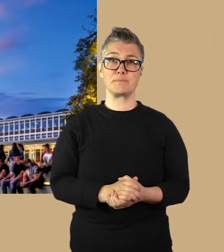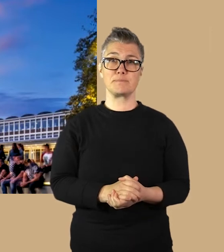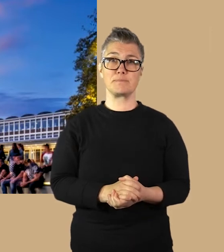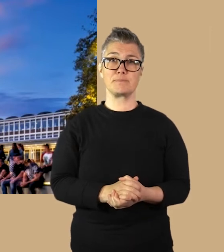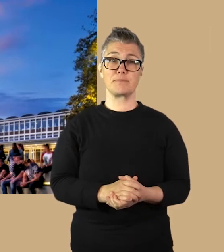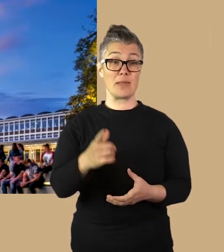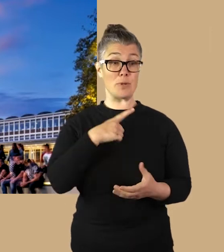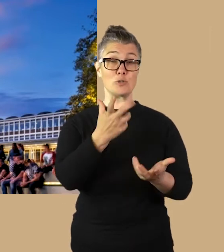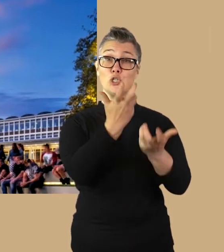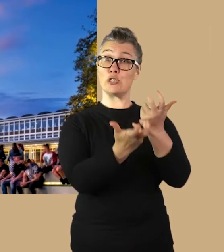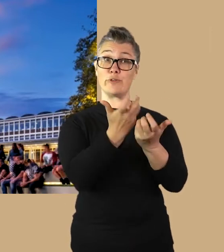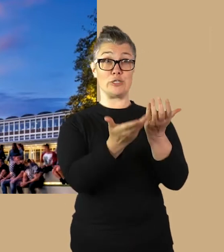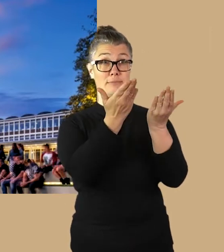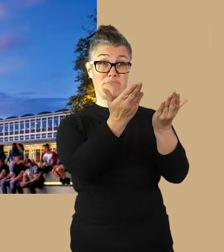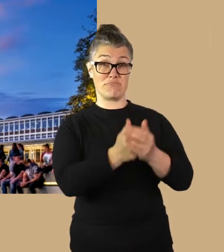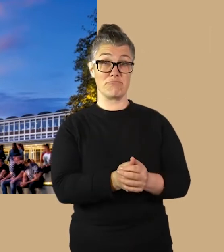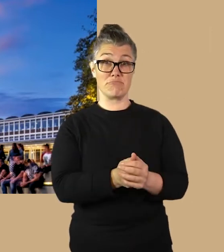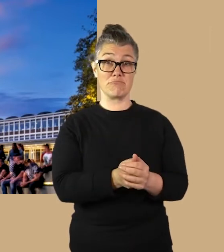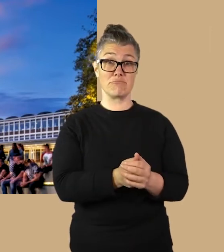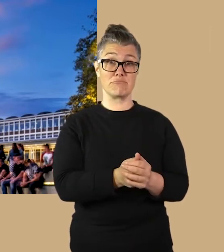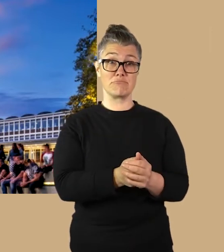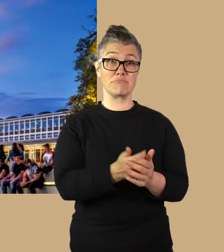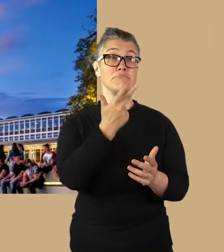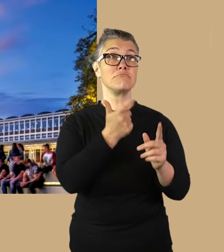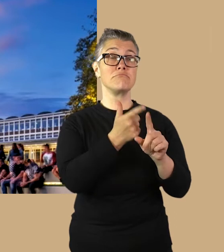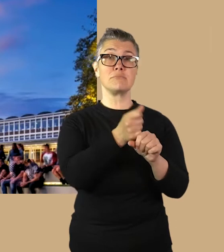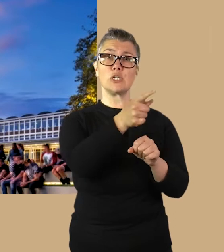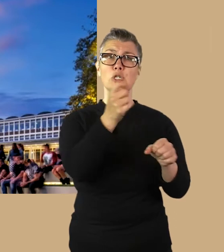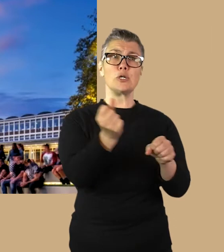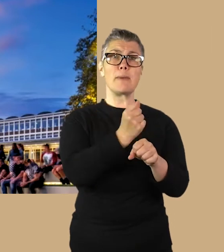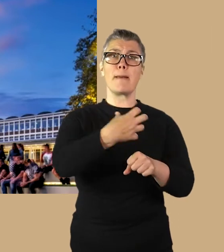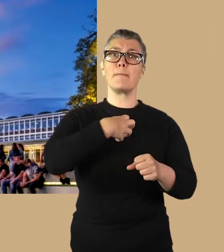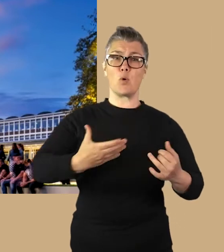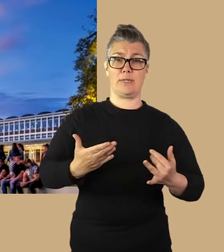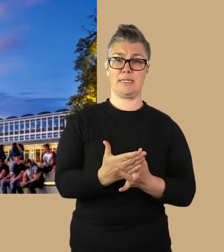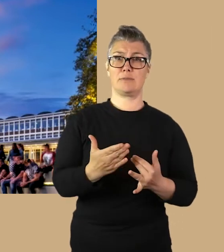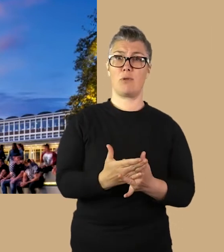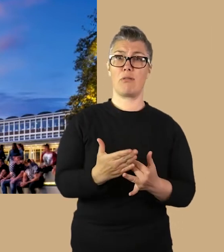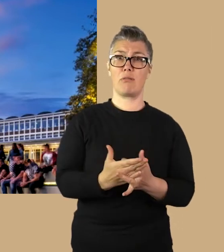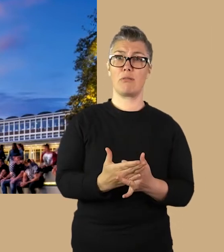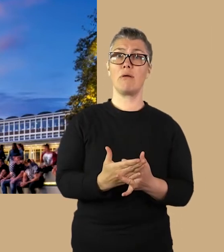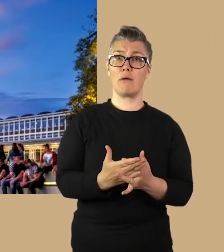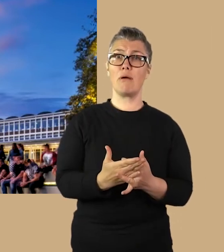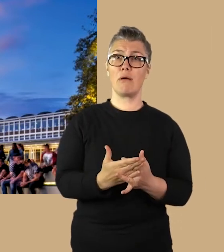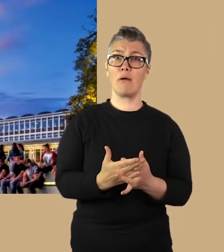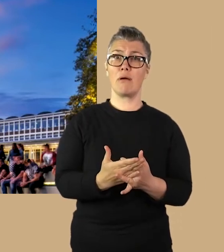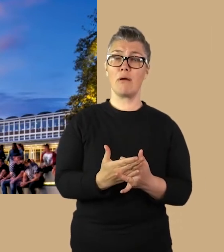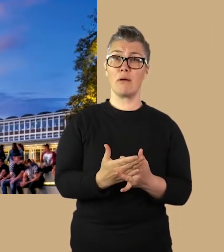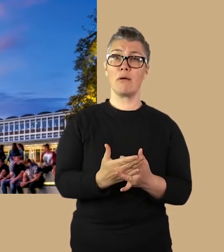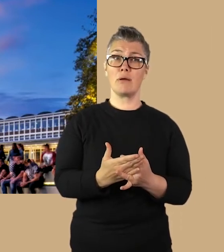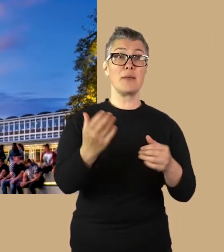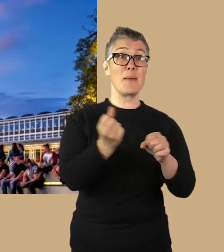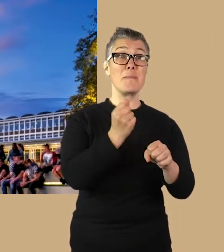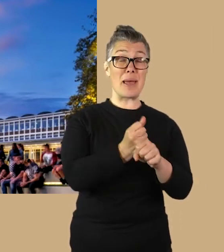because as a university, if you make things more accessible for a person with disability,